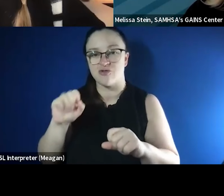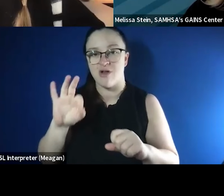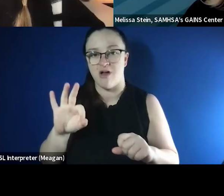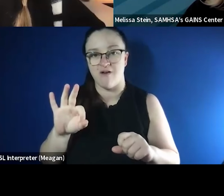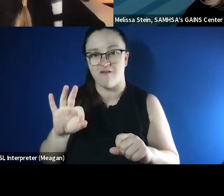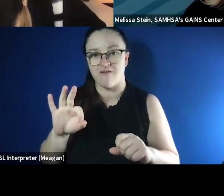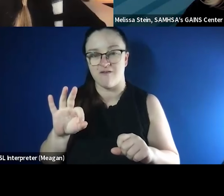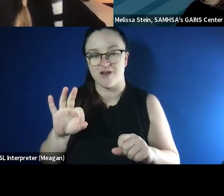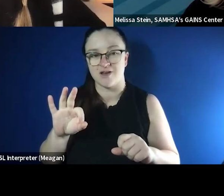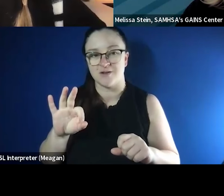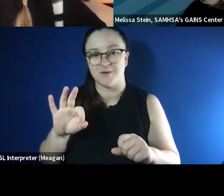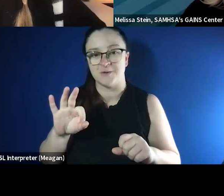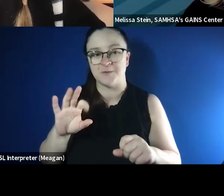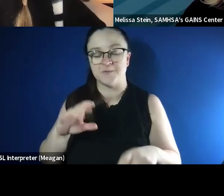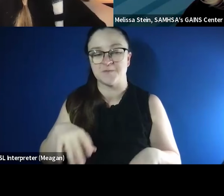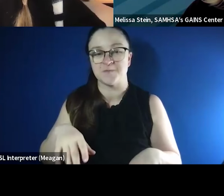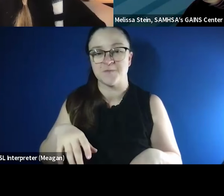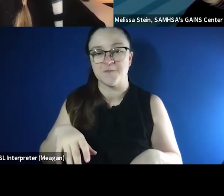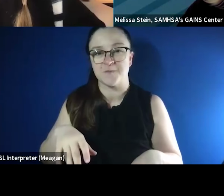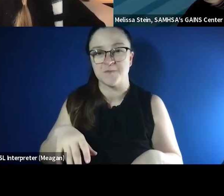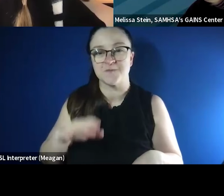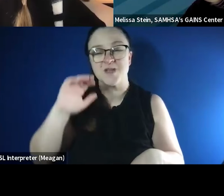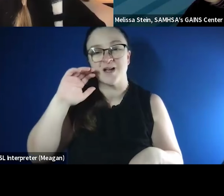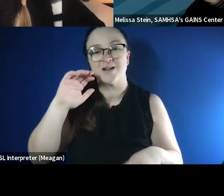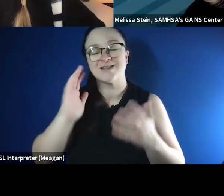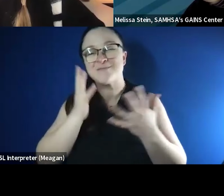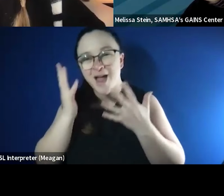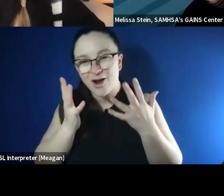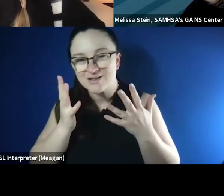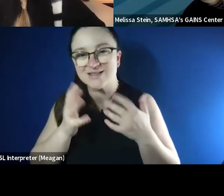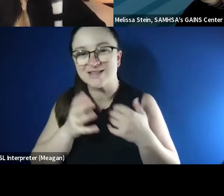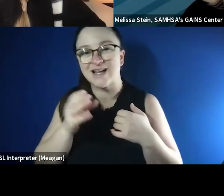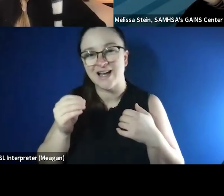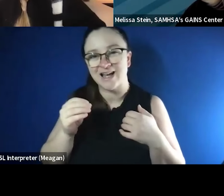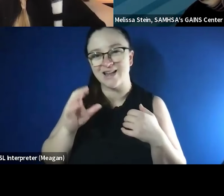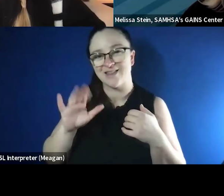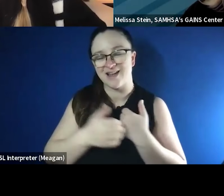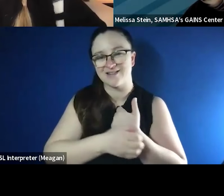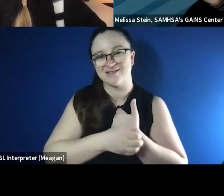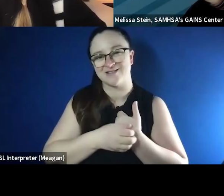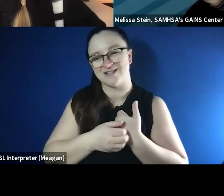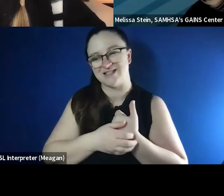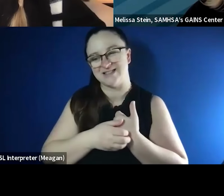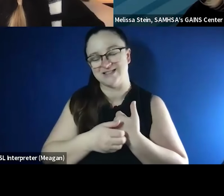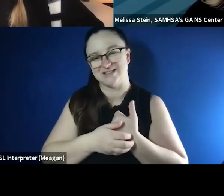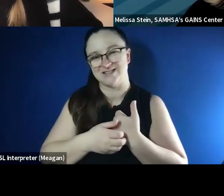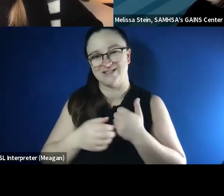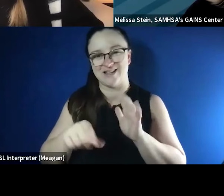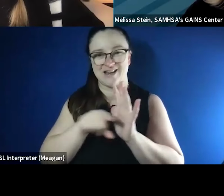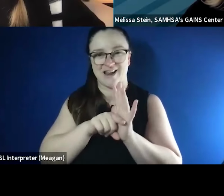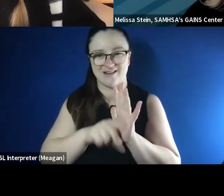concerns around humility and a willingness to accept help in terms of it being kind of antithetical to the values and norms of